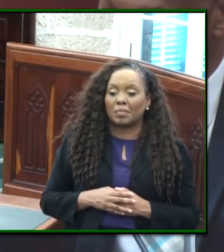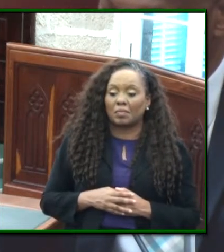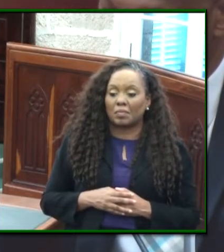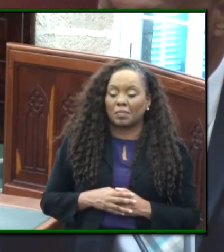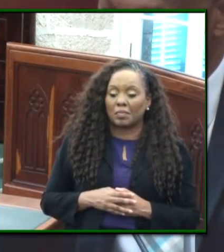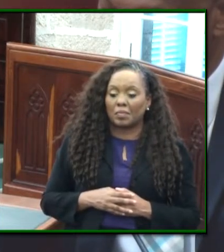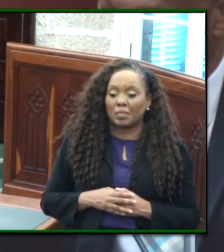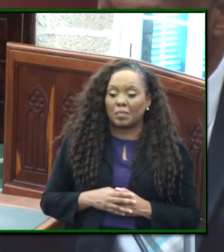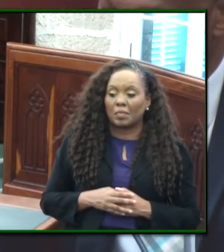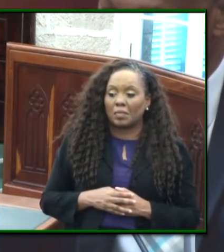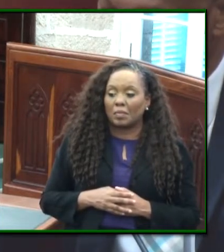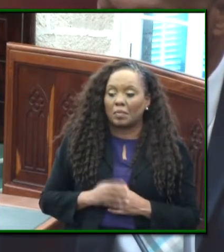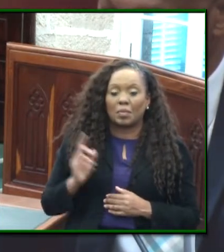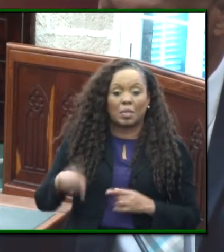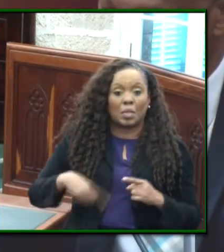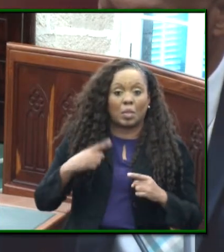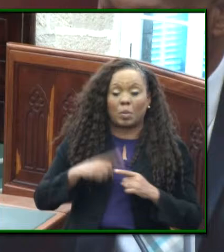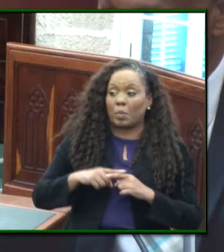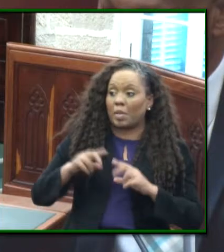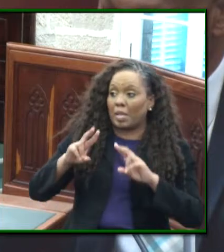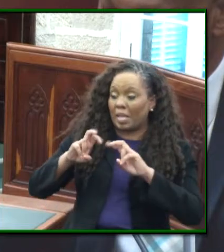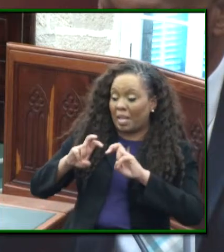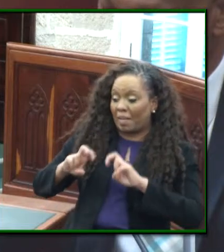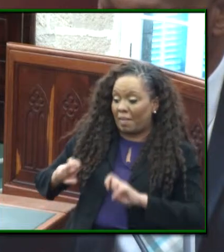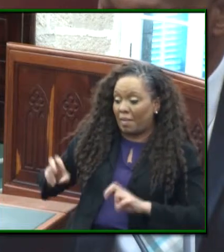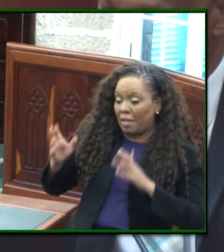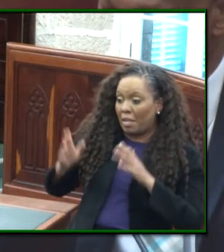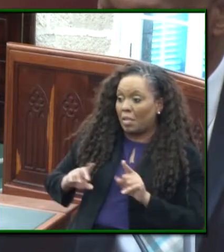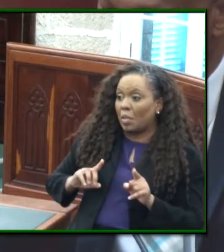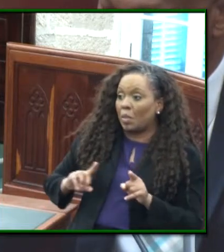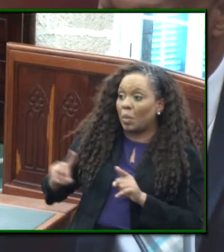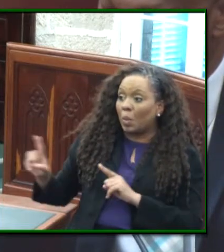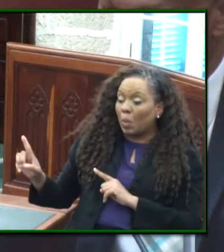go to crime scenes, to look around to see what